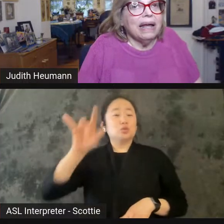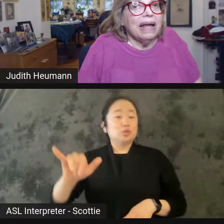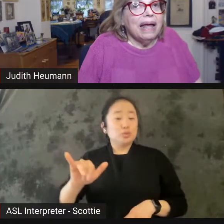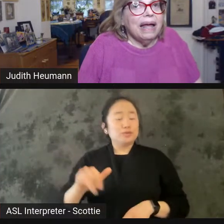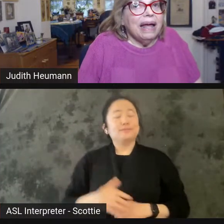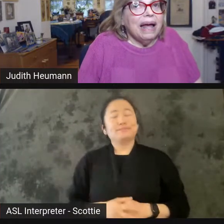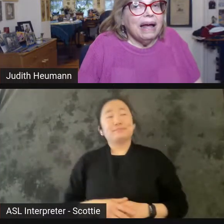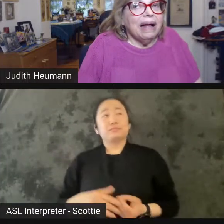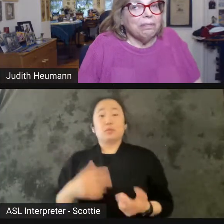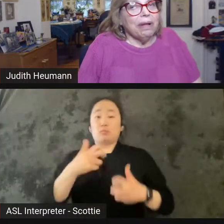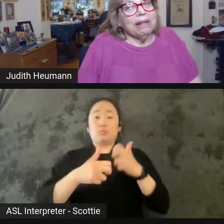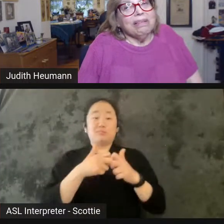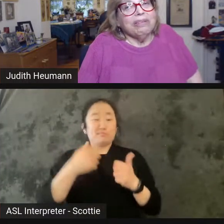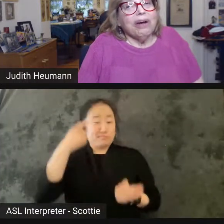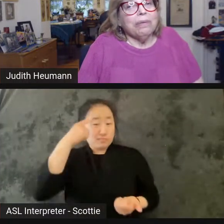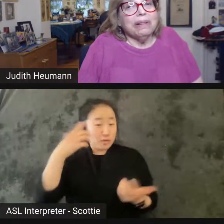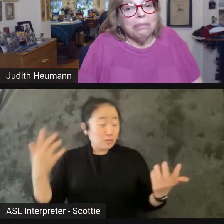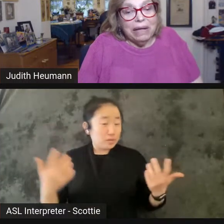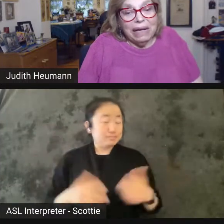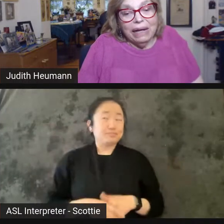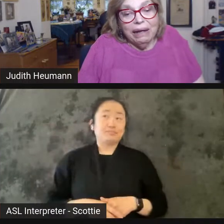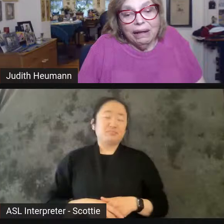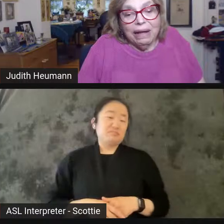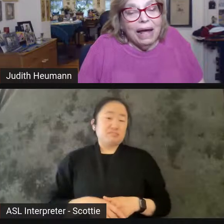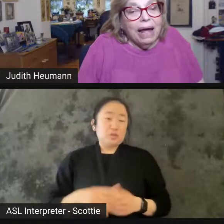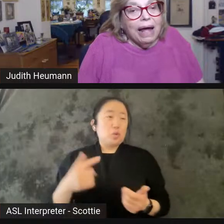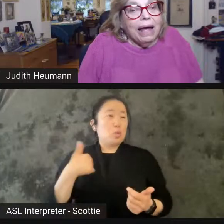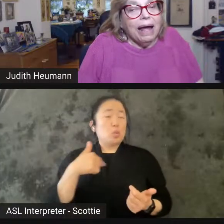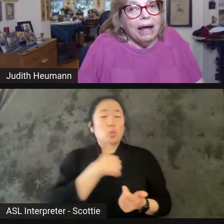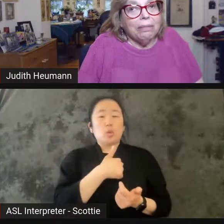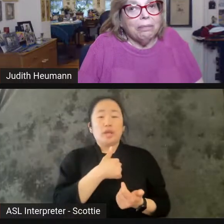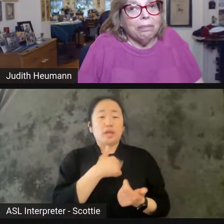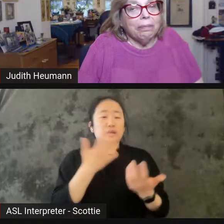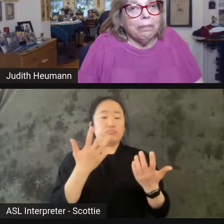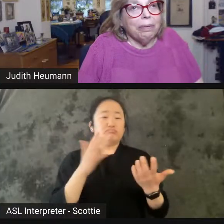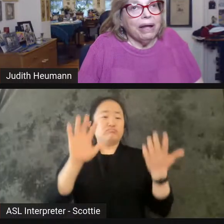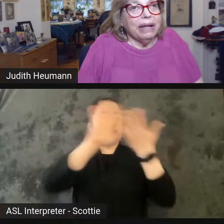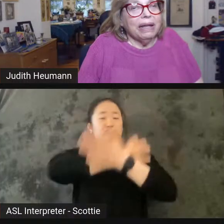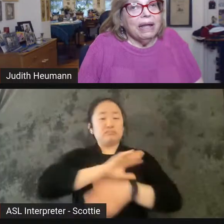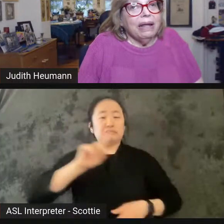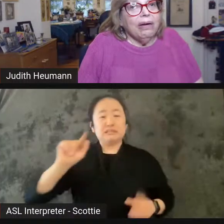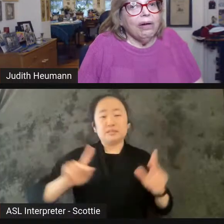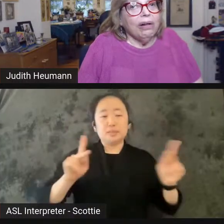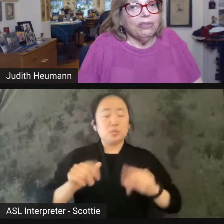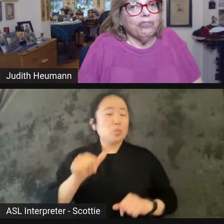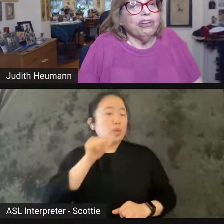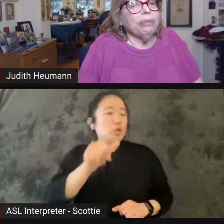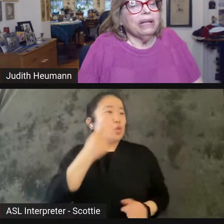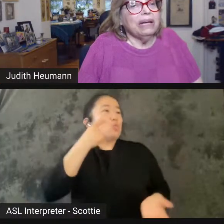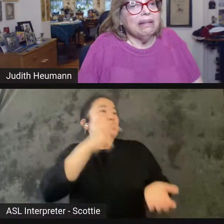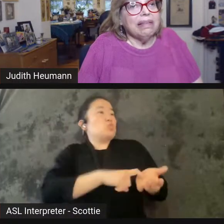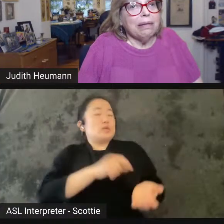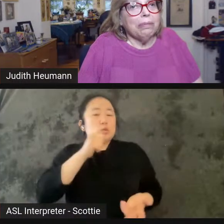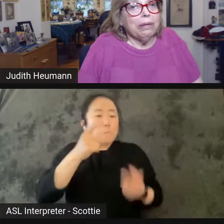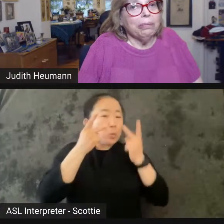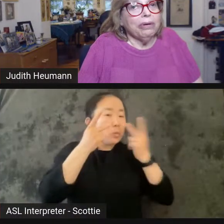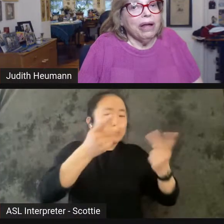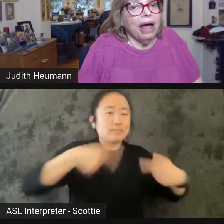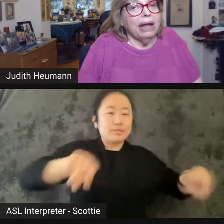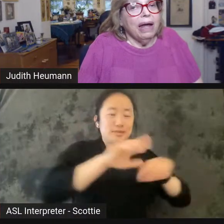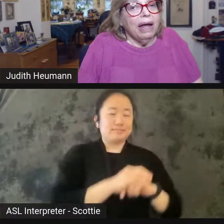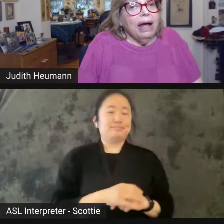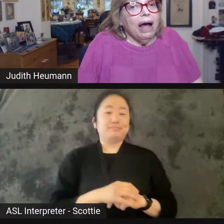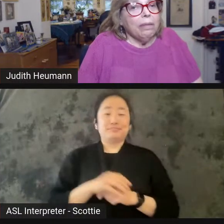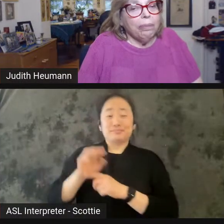mean, I'll start with the media, but all too frequently, disabled people